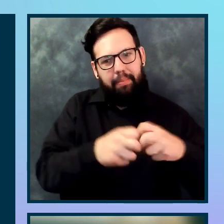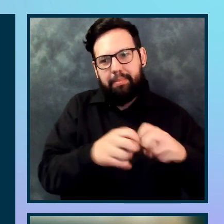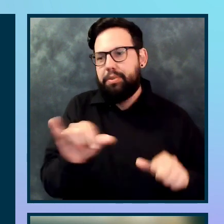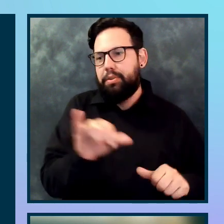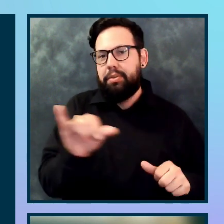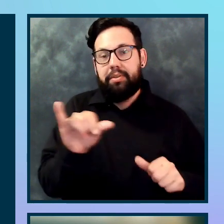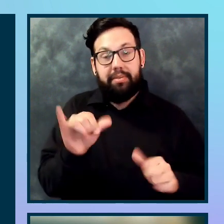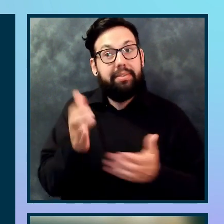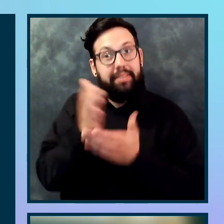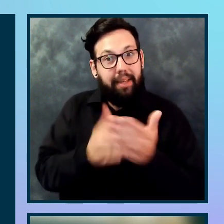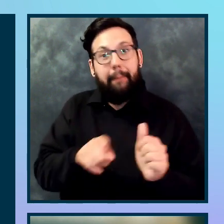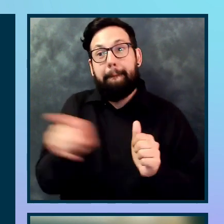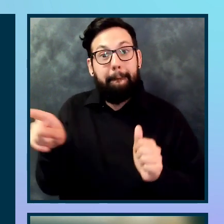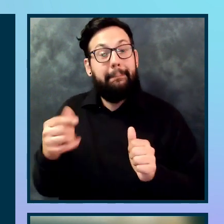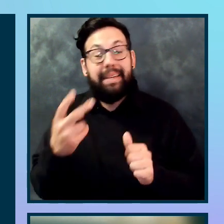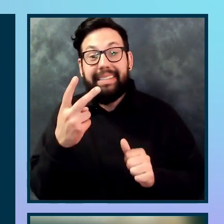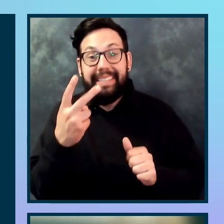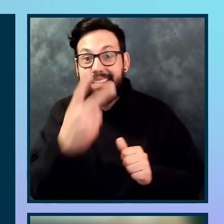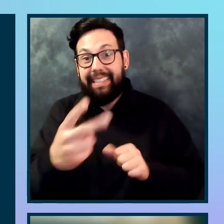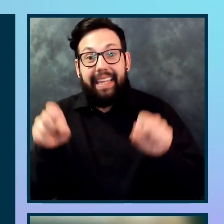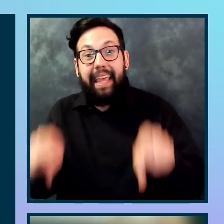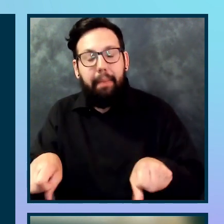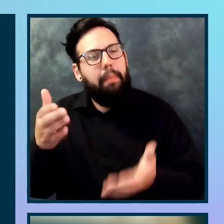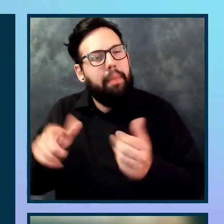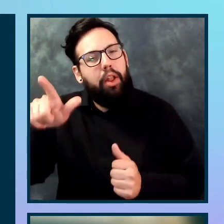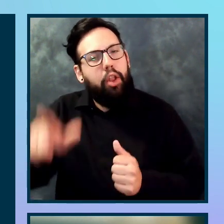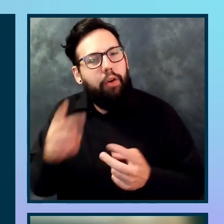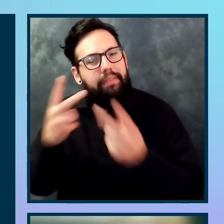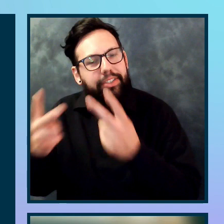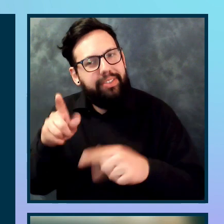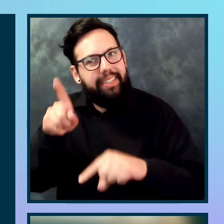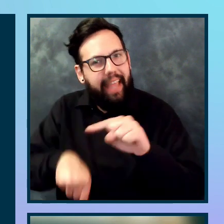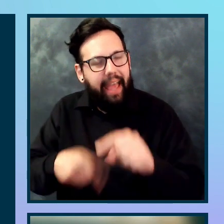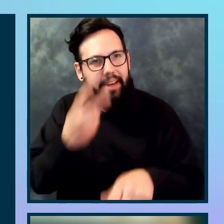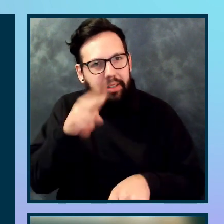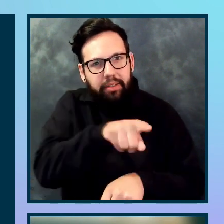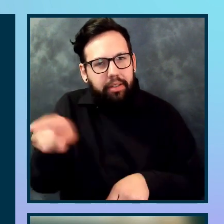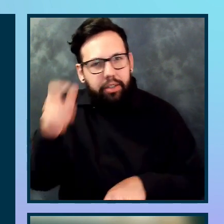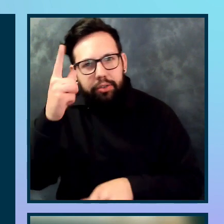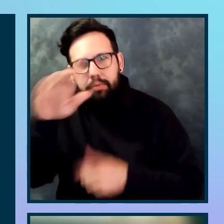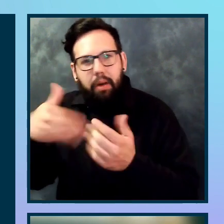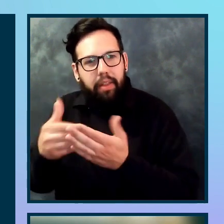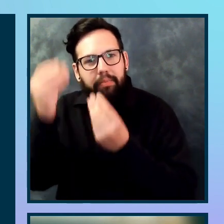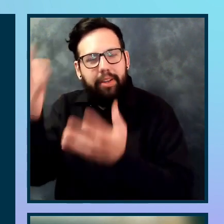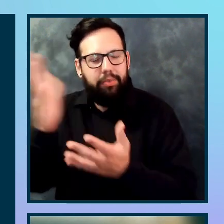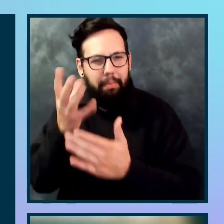who maybe don't use a screen reader. They're not going to be able to consume that information. They're going to miss